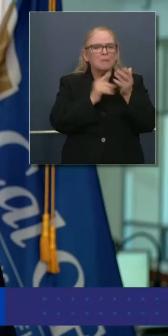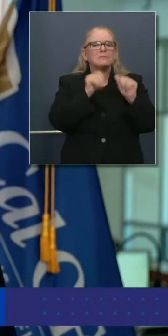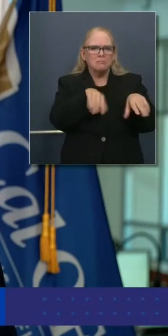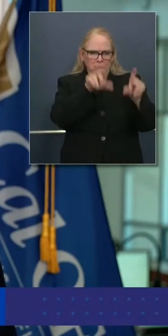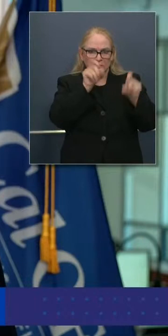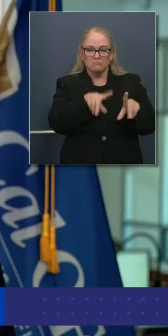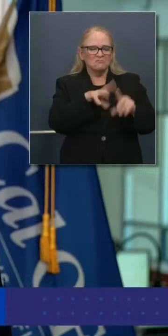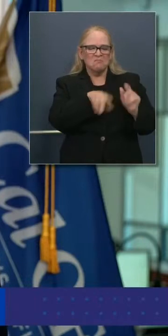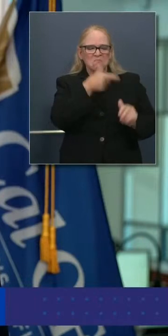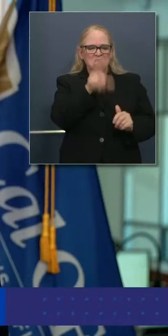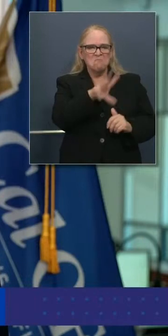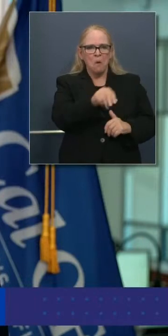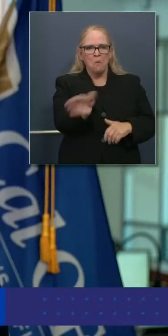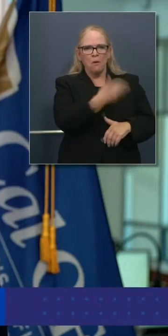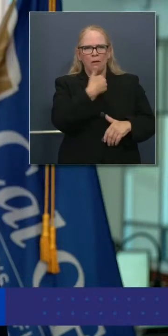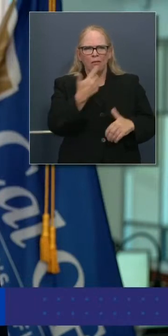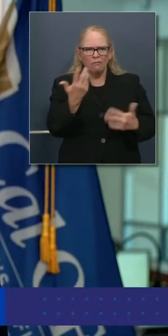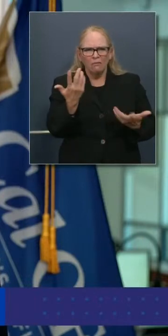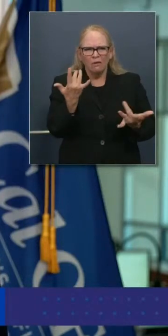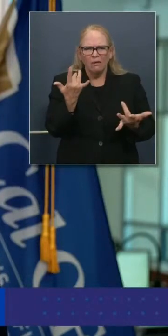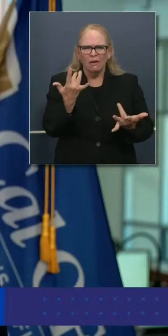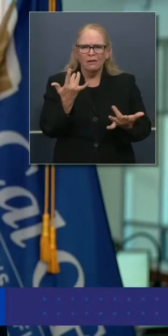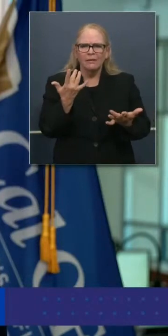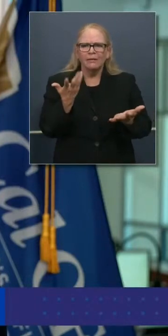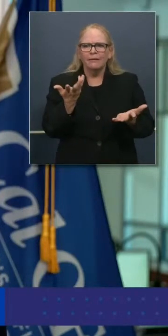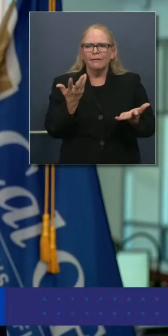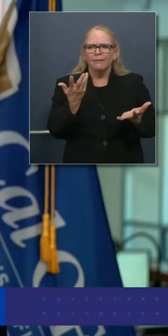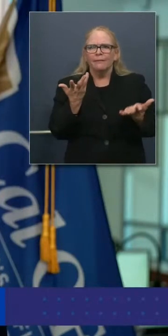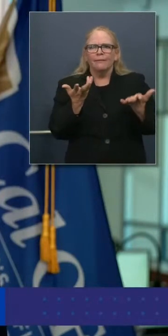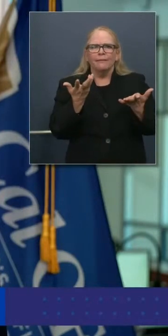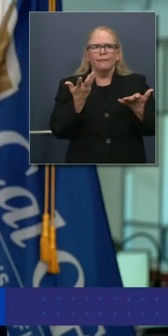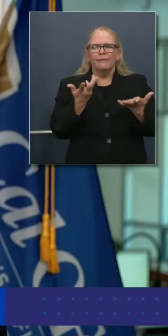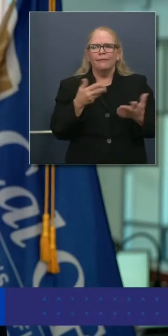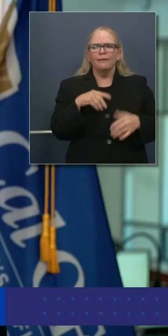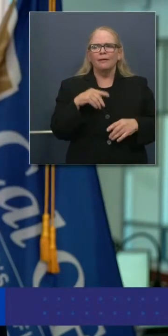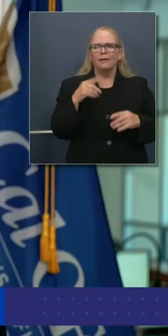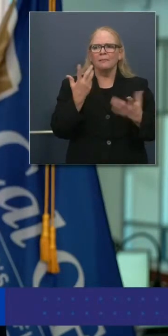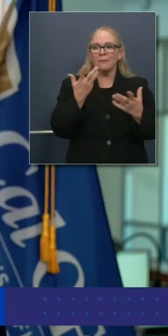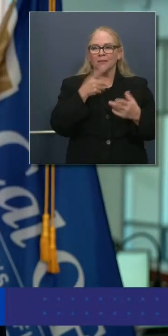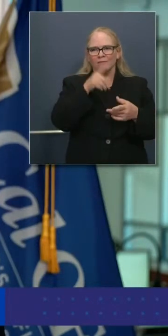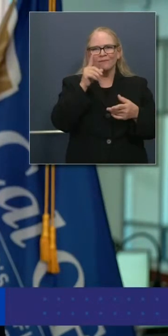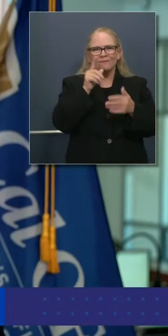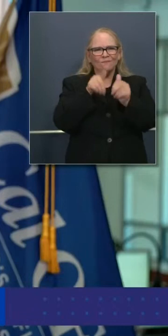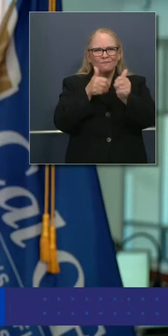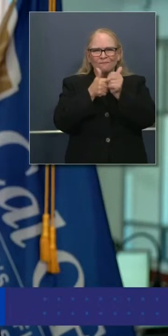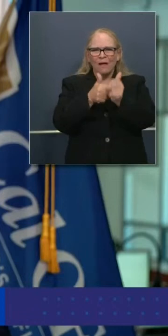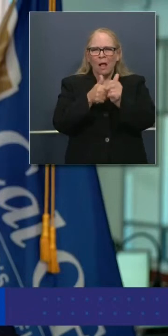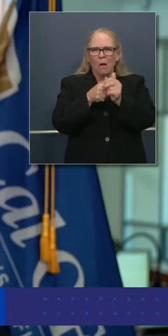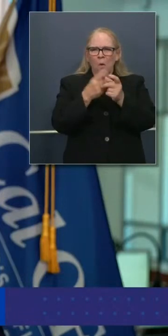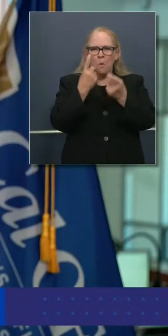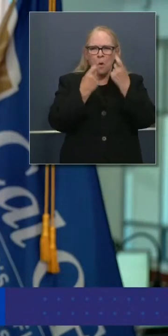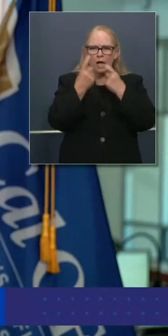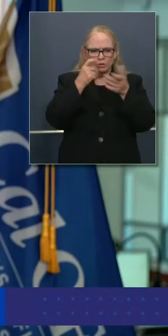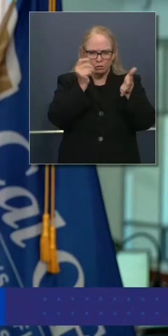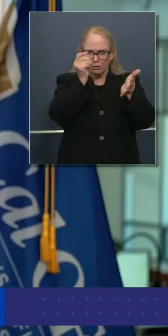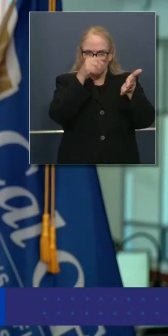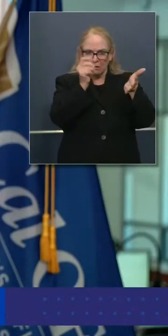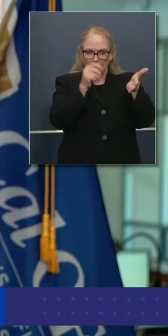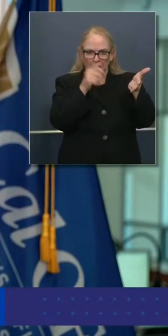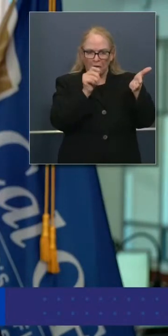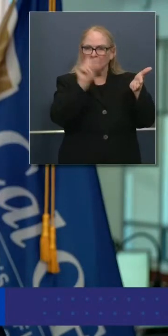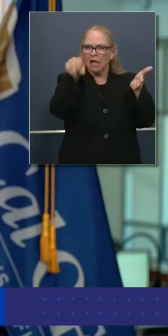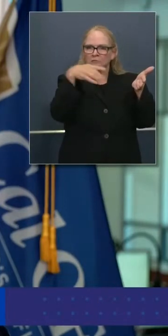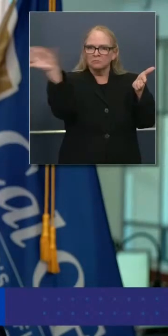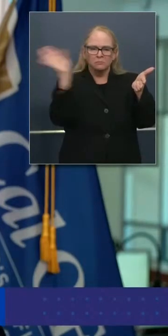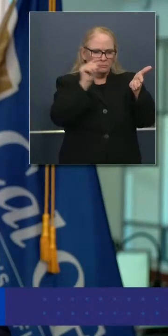people who don't fall into one of the higher priority categories can't get tests right now? Right. And that's certainly the case with our update